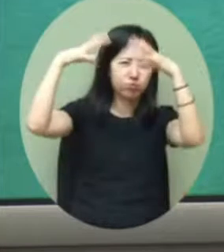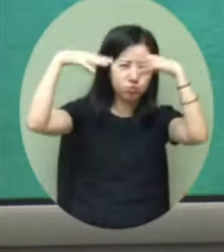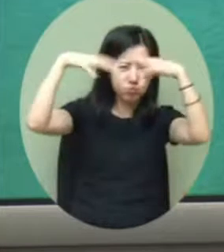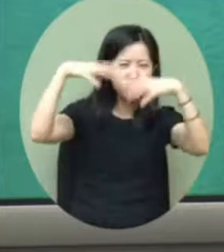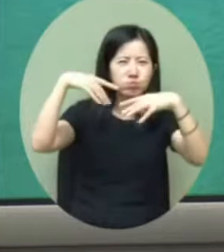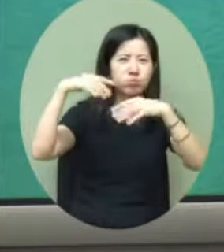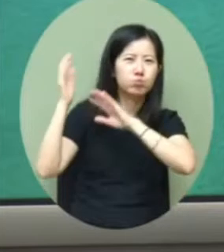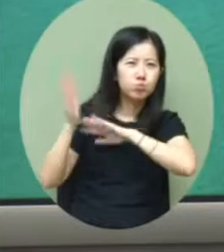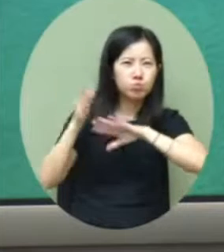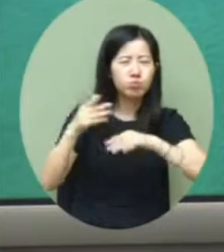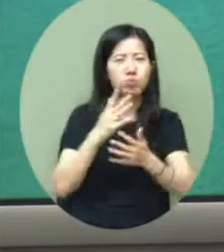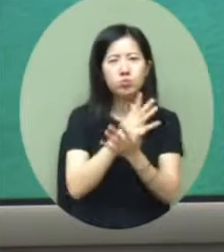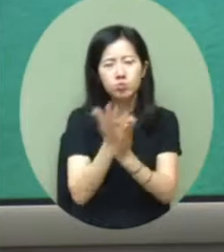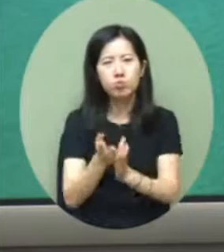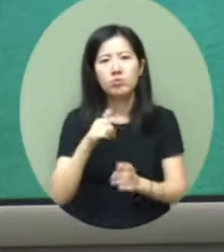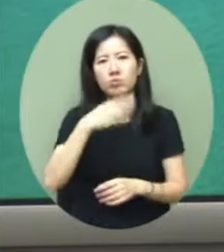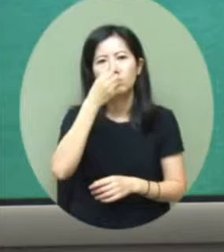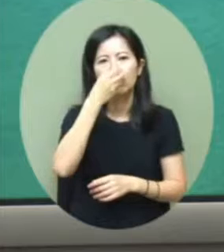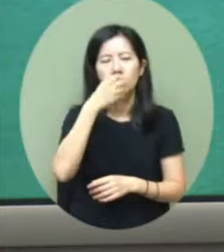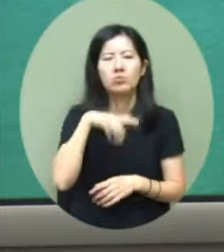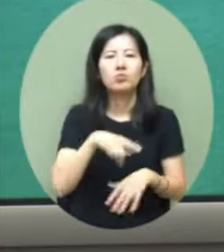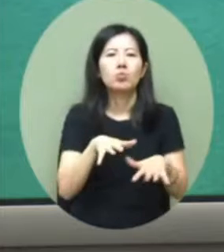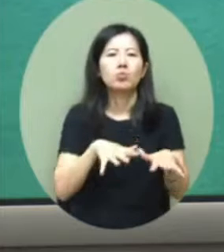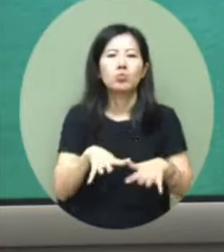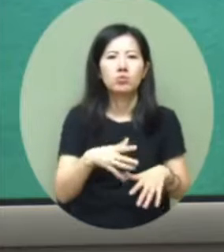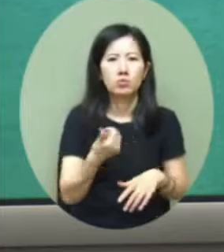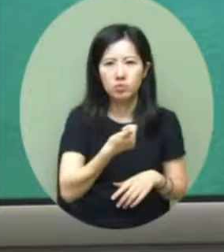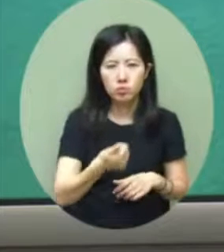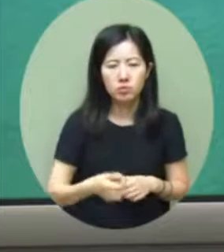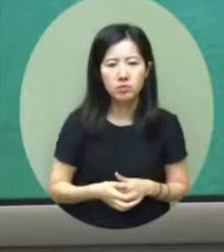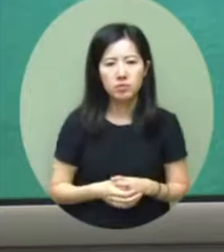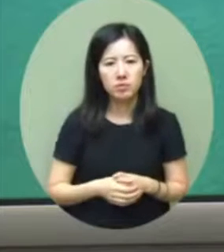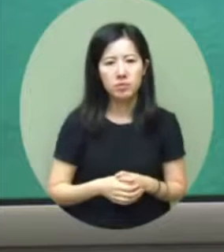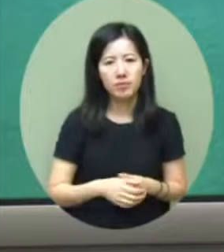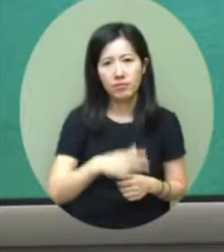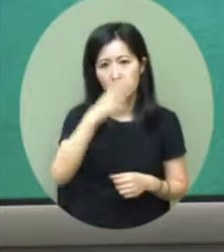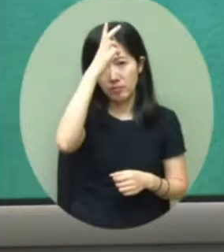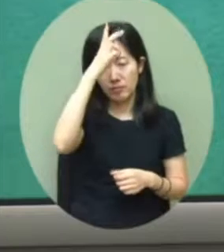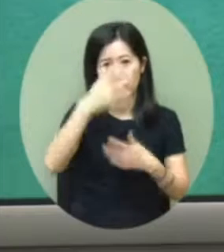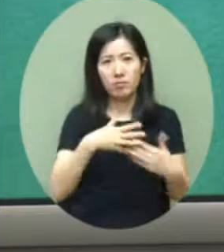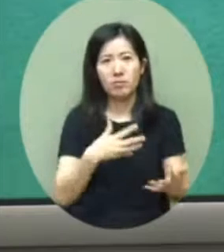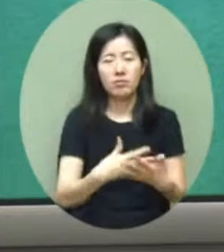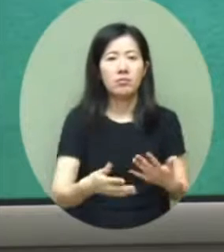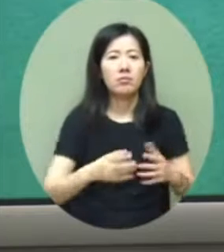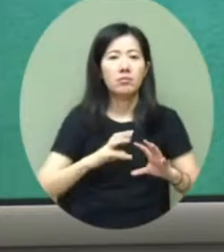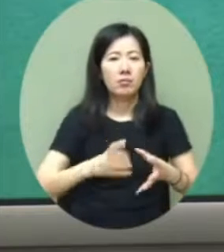The Chief Secretary, in fact, has already